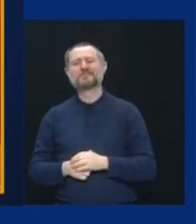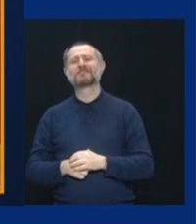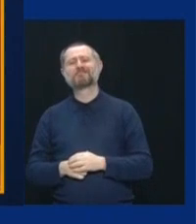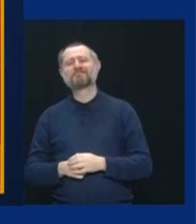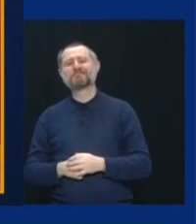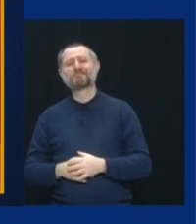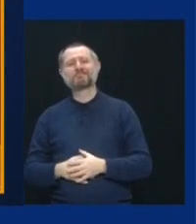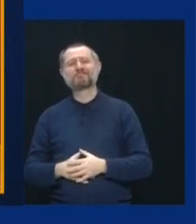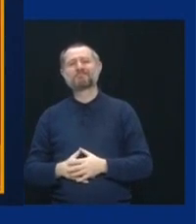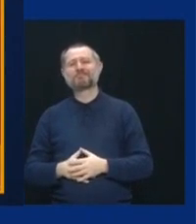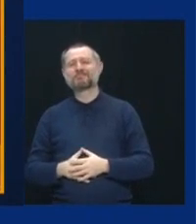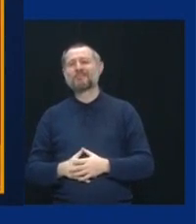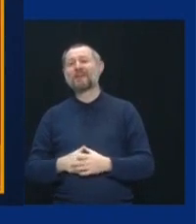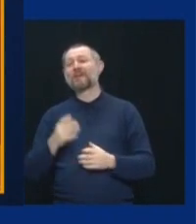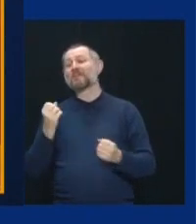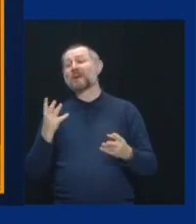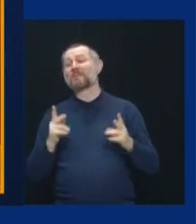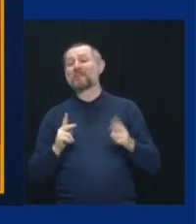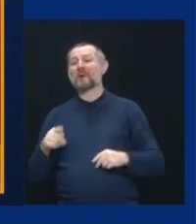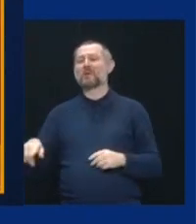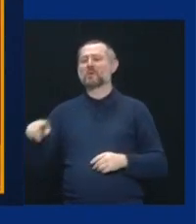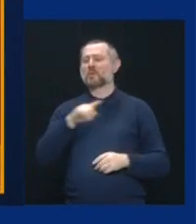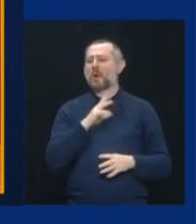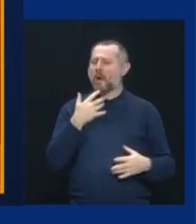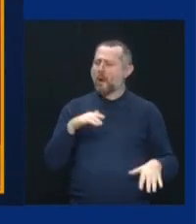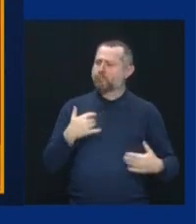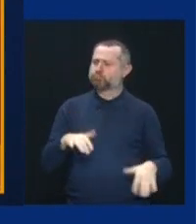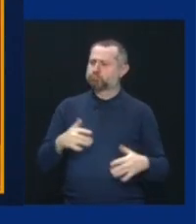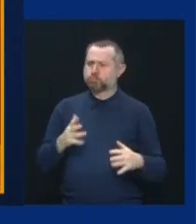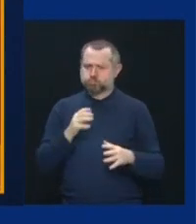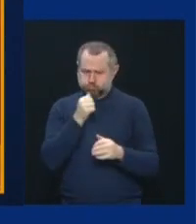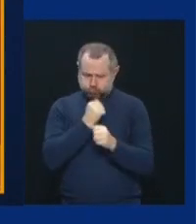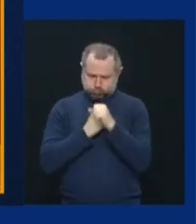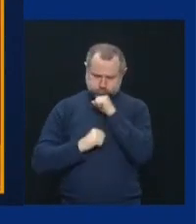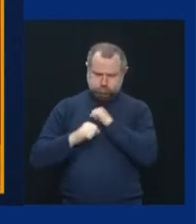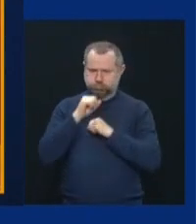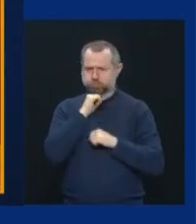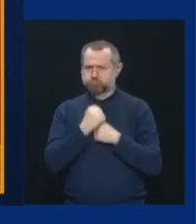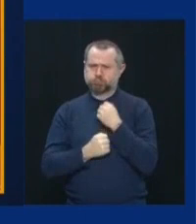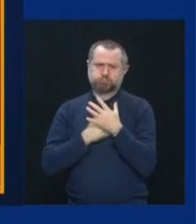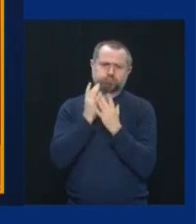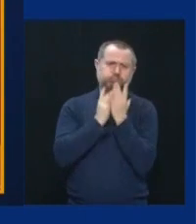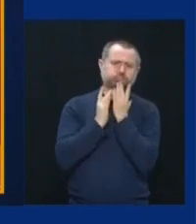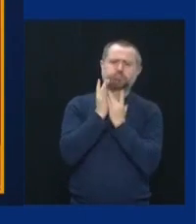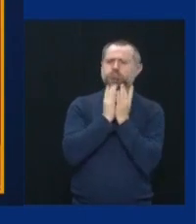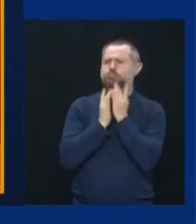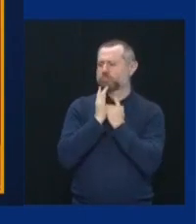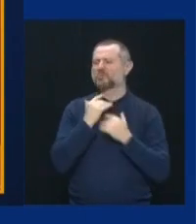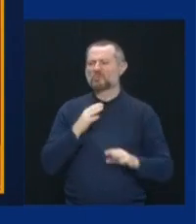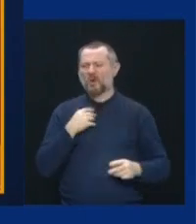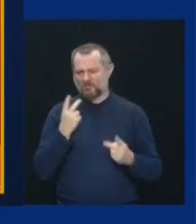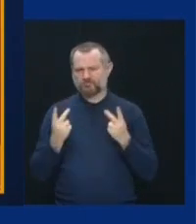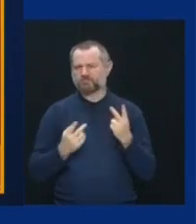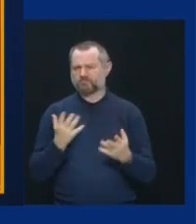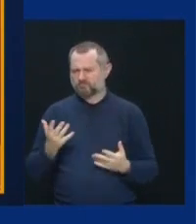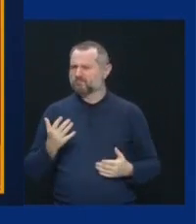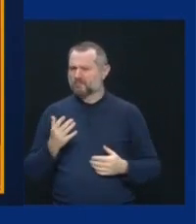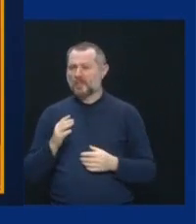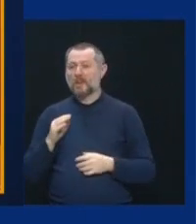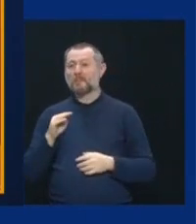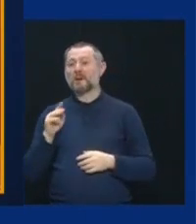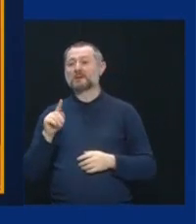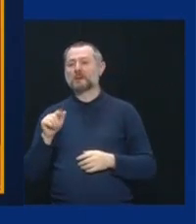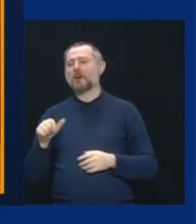had significant pain and suffering with this economic shutdown. The MTA is obviously vital to